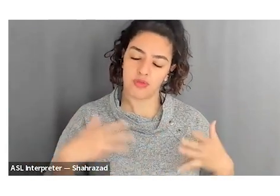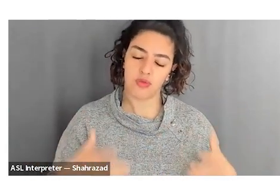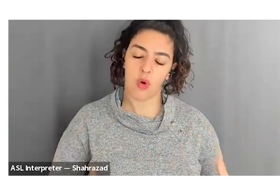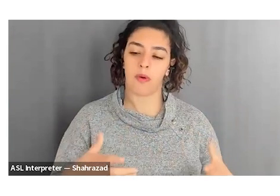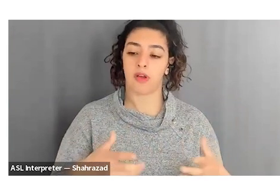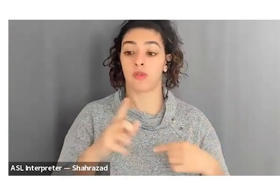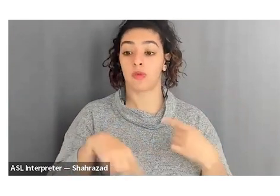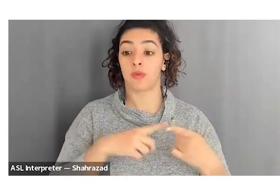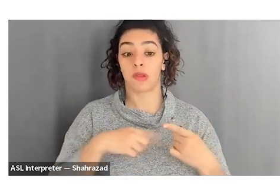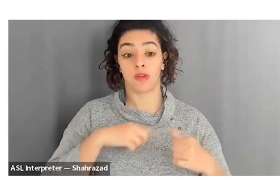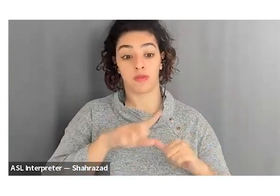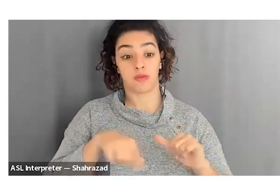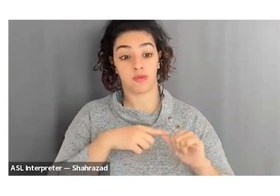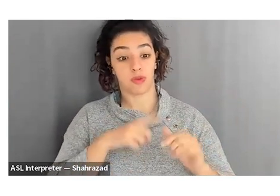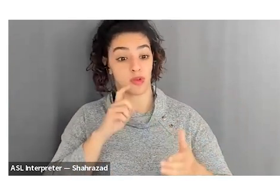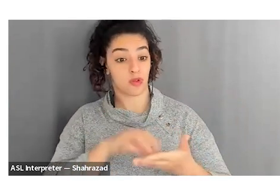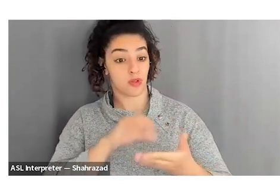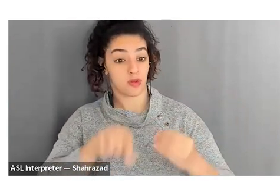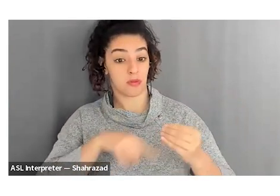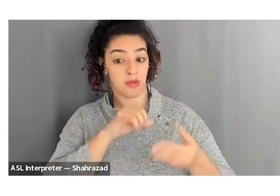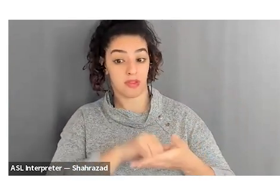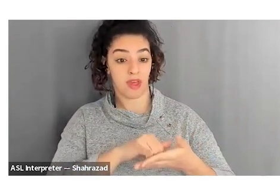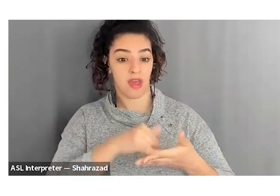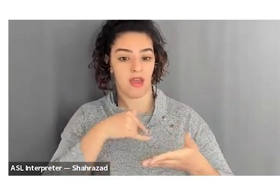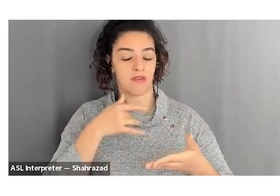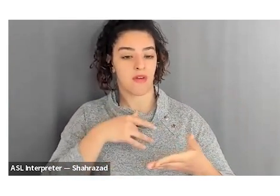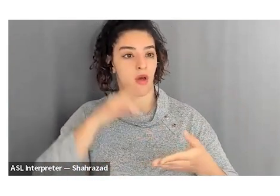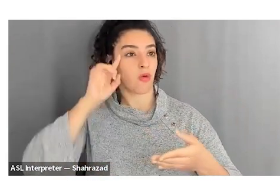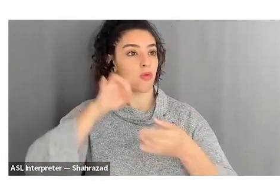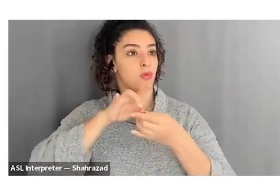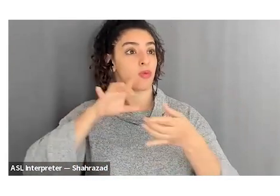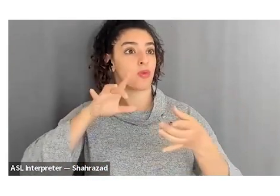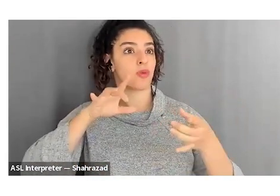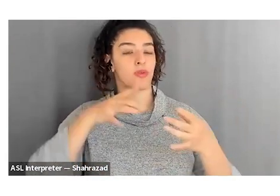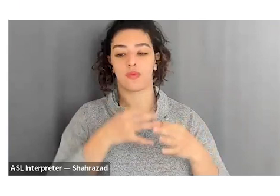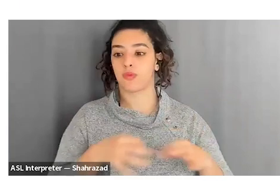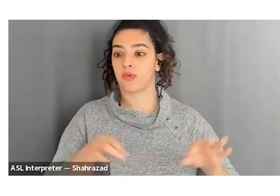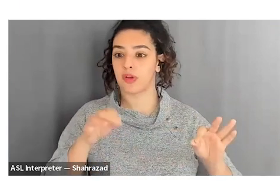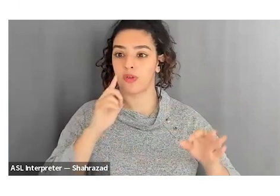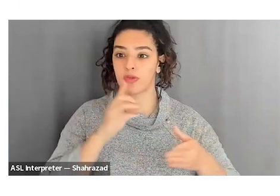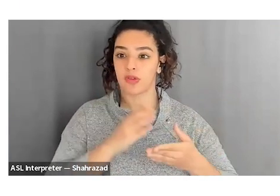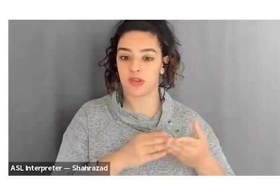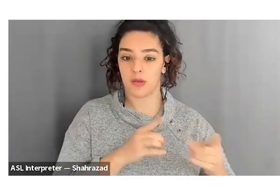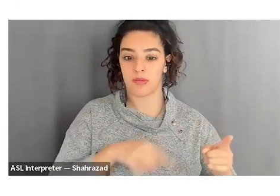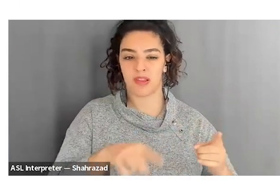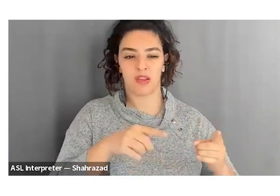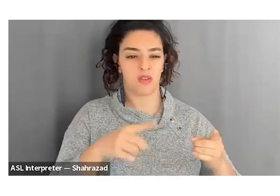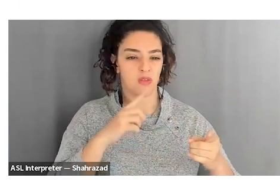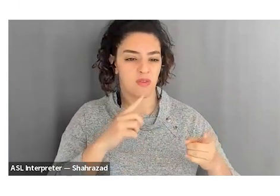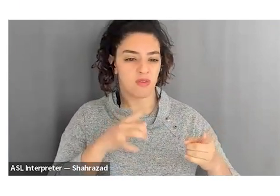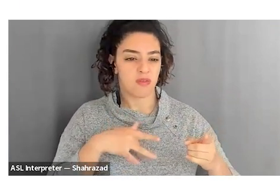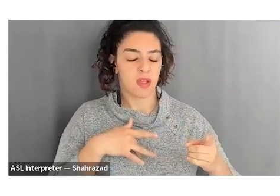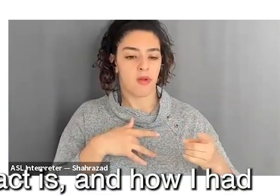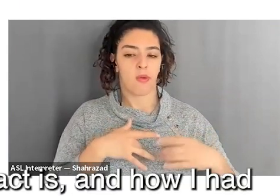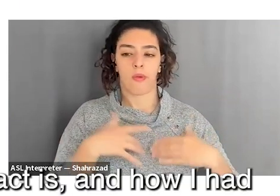my mind was just set free, my soul was released into something that was so powerful and so